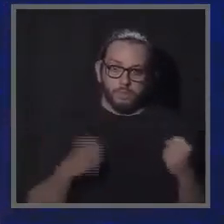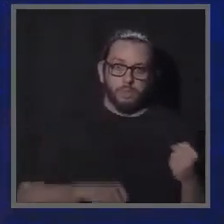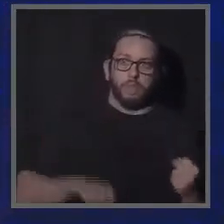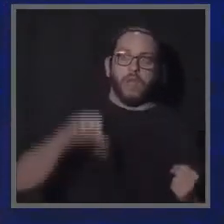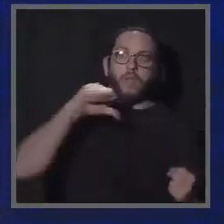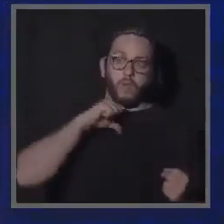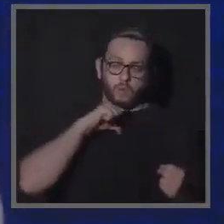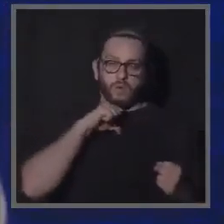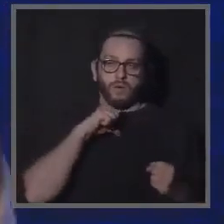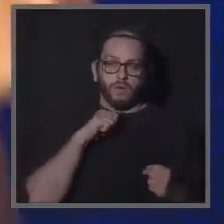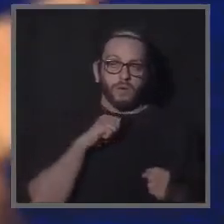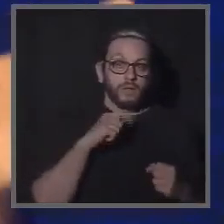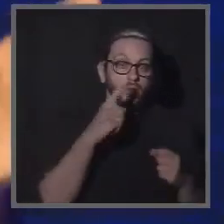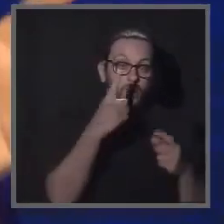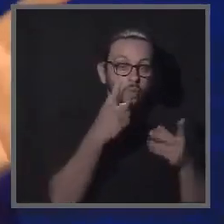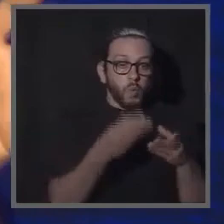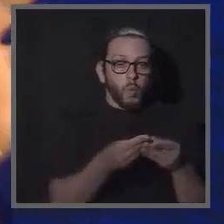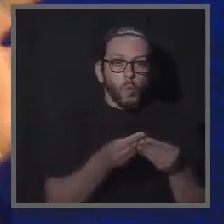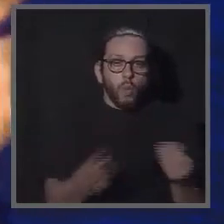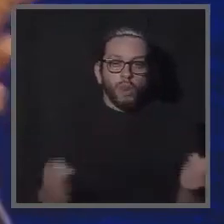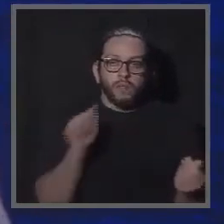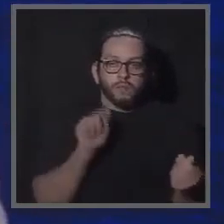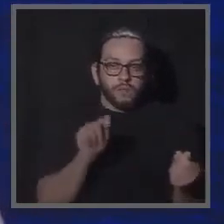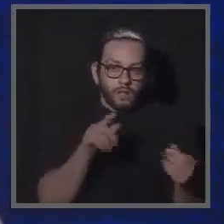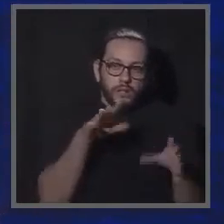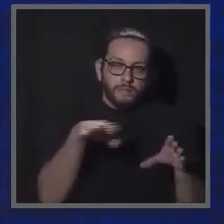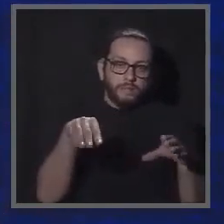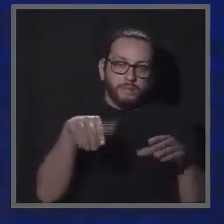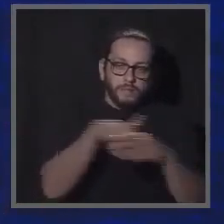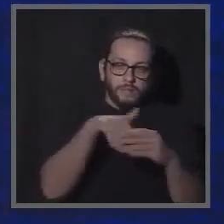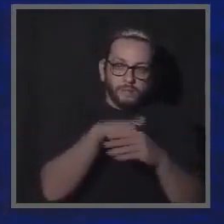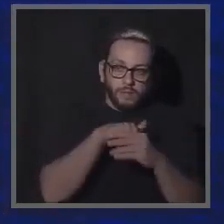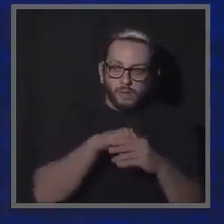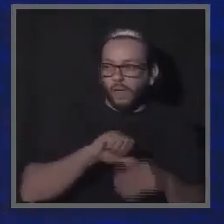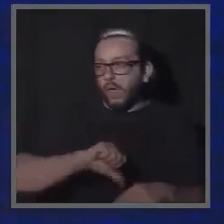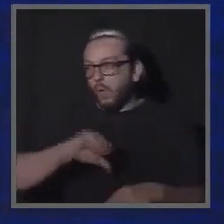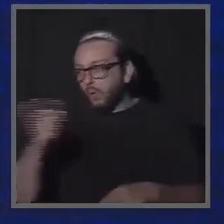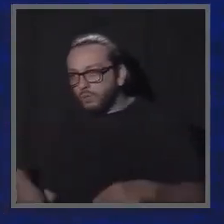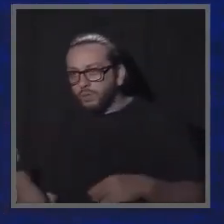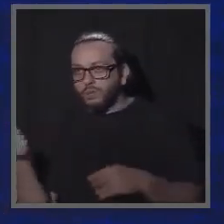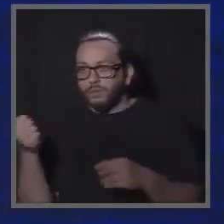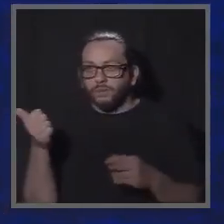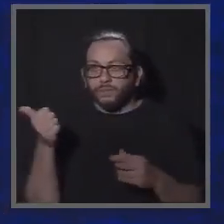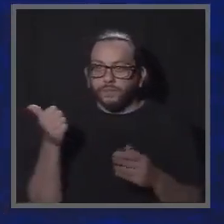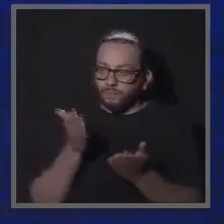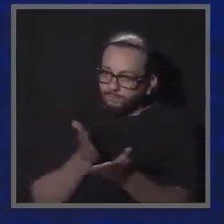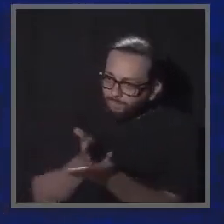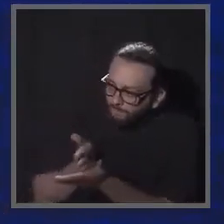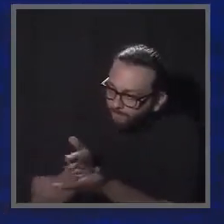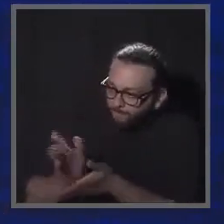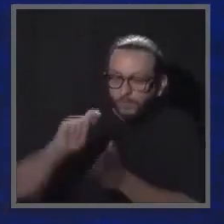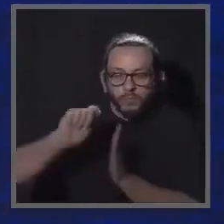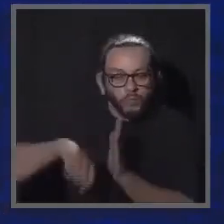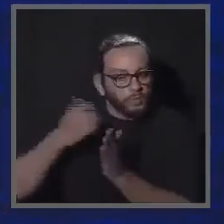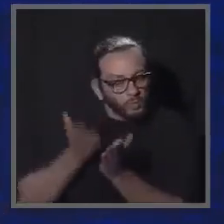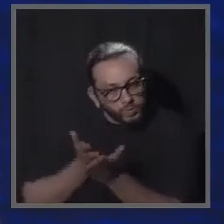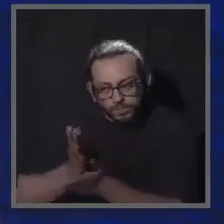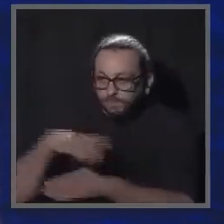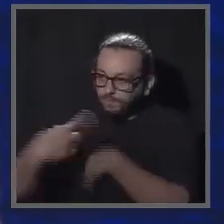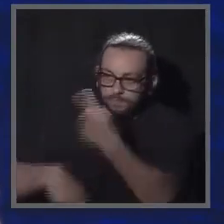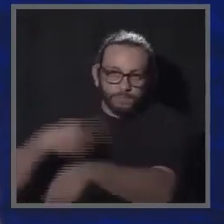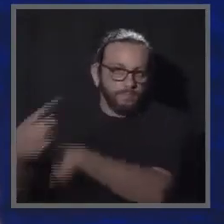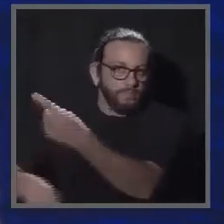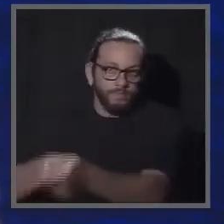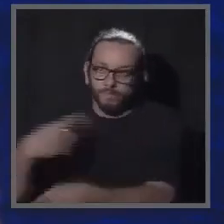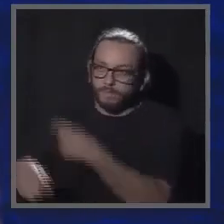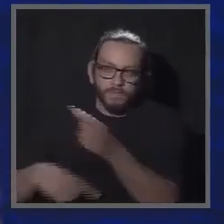participation. One thing is participation, the other thing is that they may not even be projects that will be continued